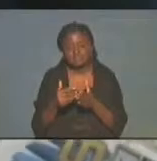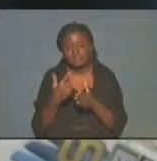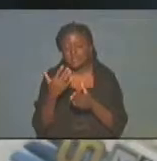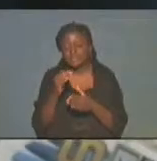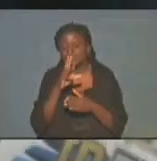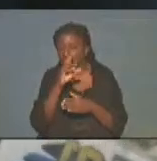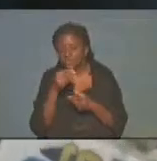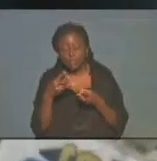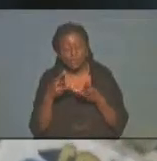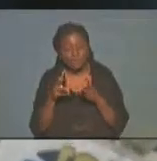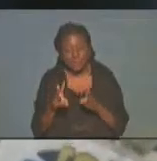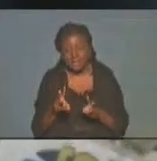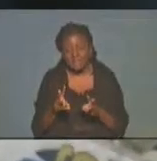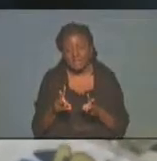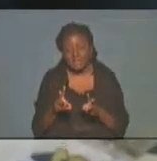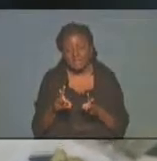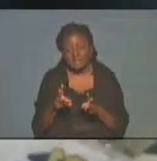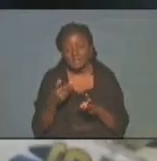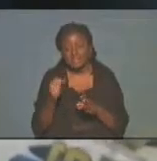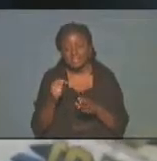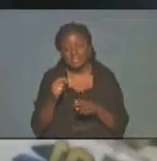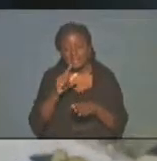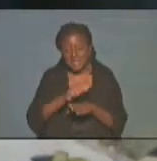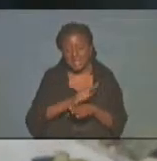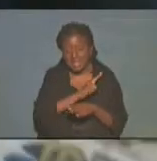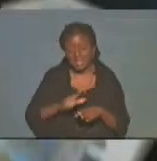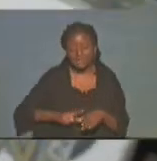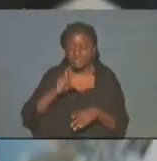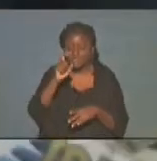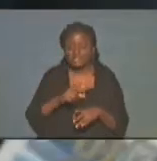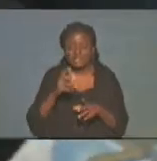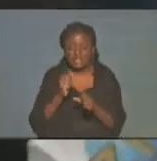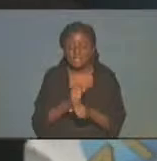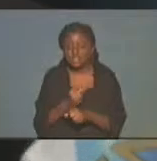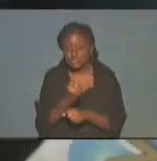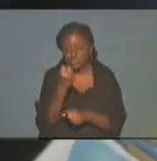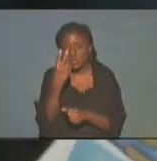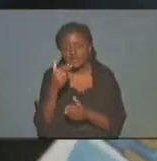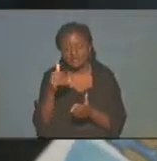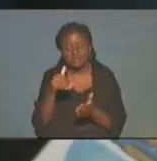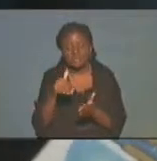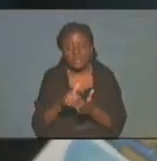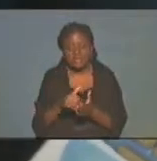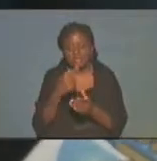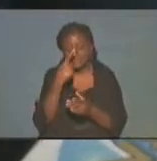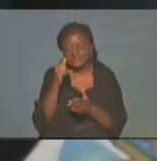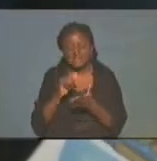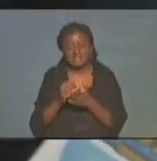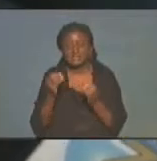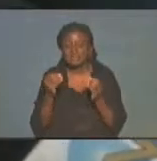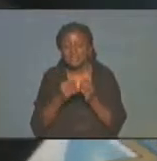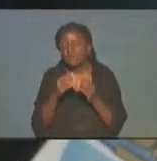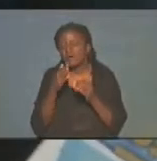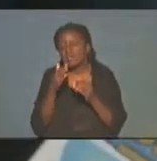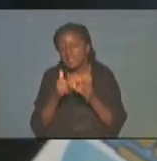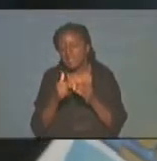there's no way the landlord should be getting $12,000 because that's more than